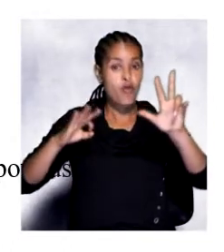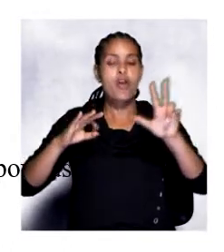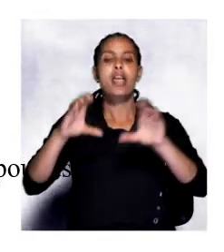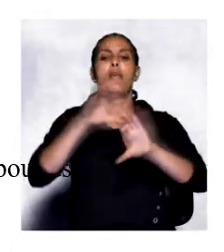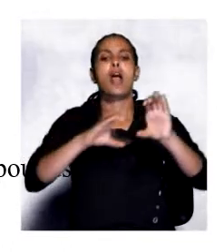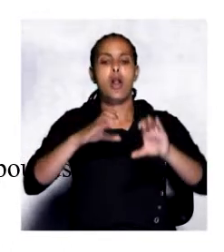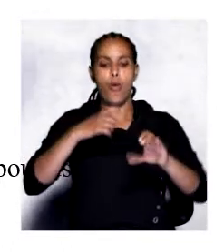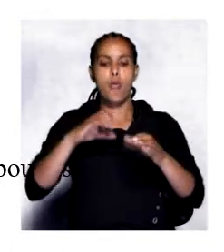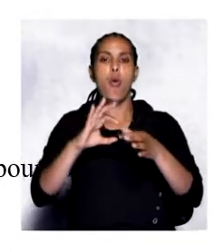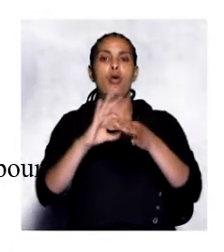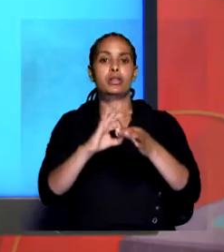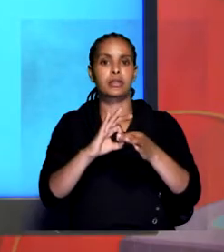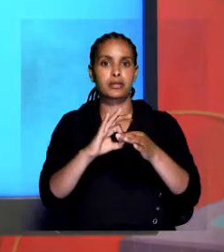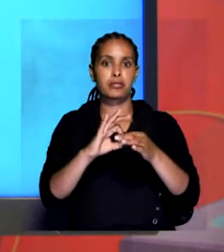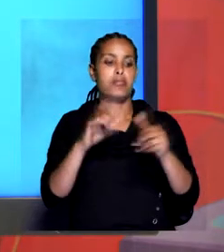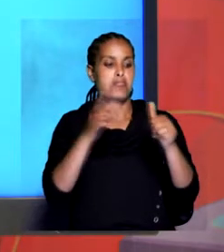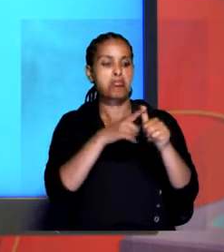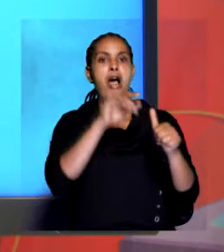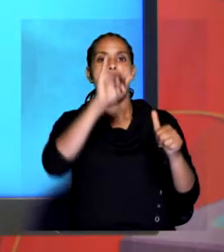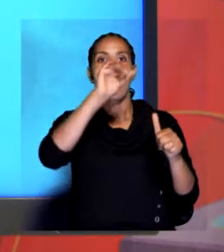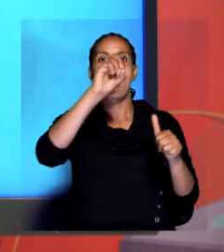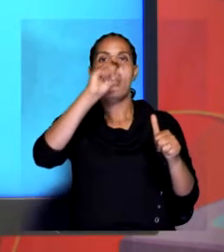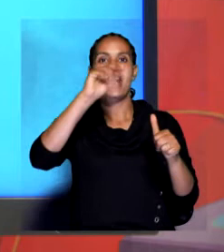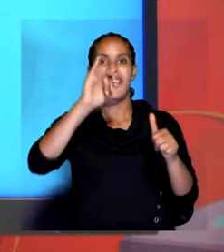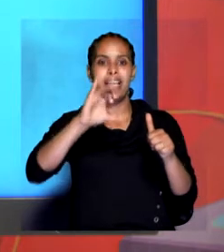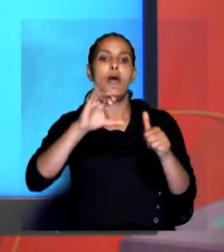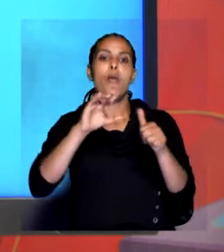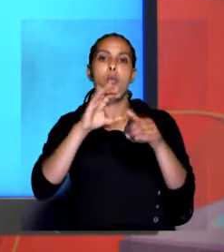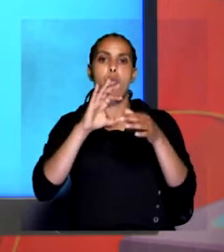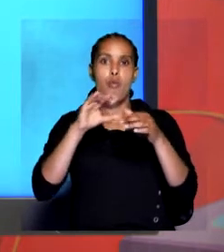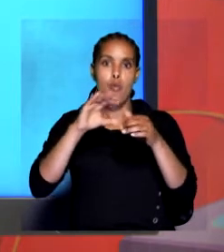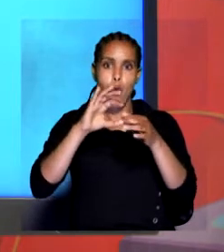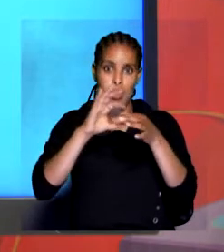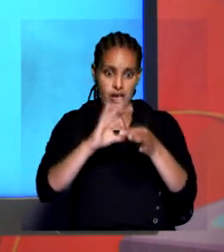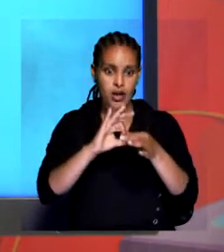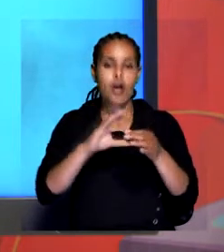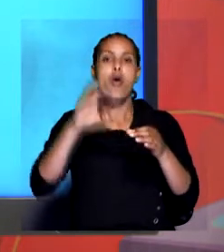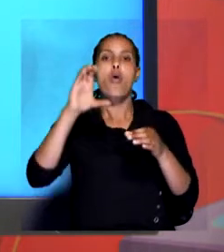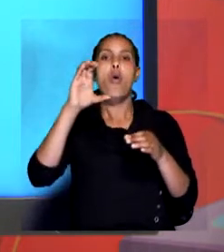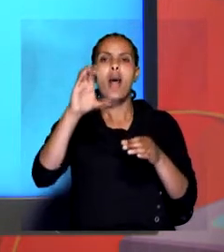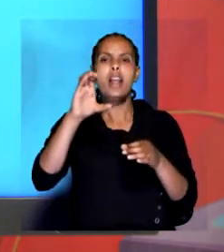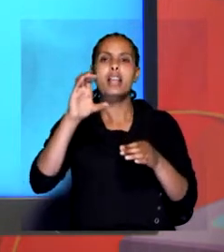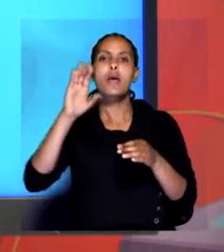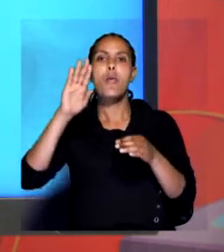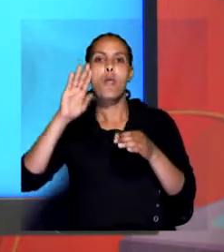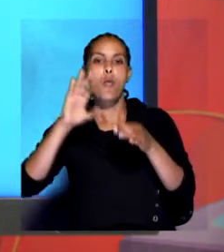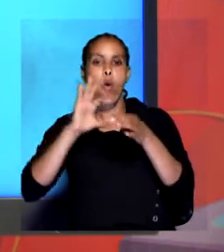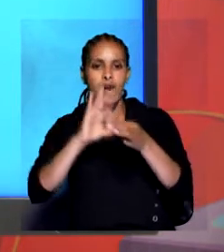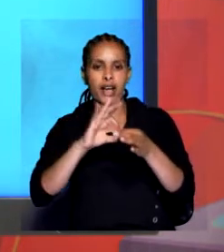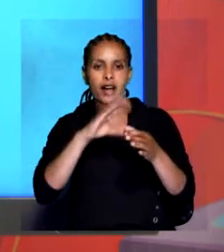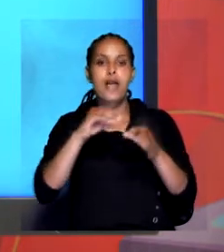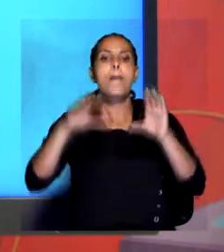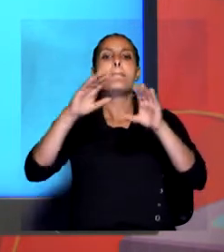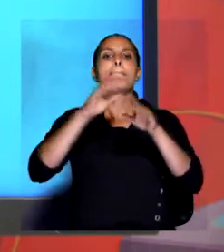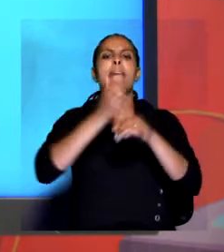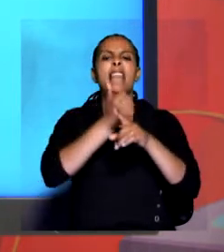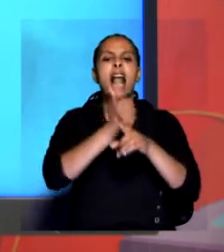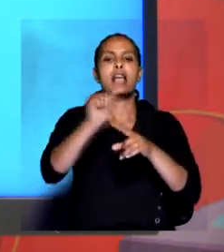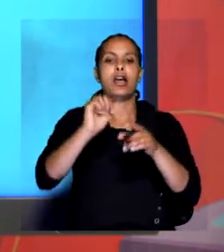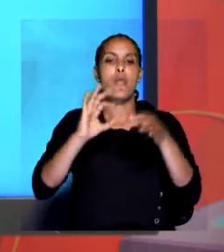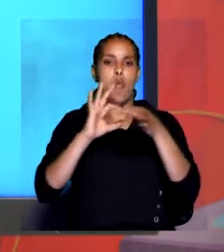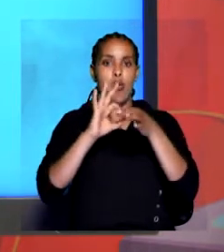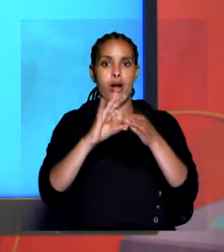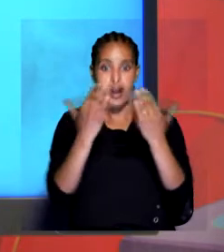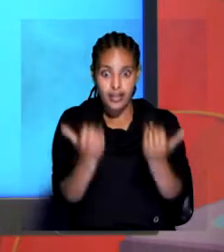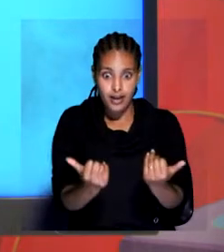bonds. These are ionic bonding, covalent bonding, and metallic bonding.